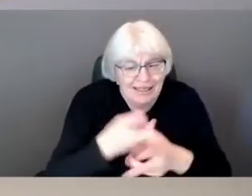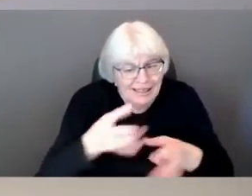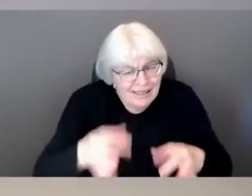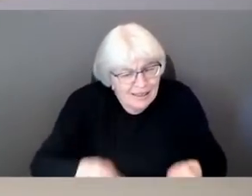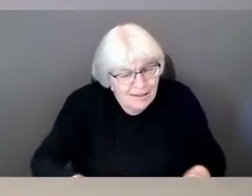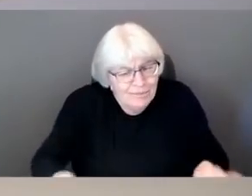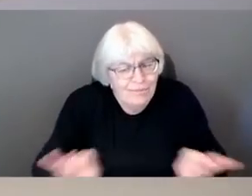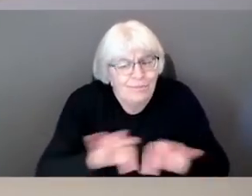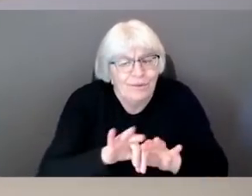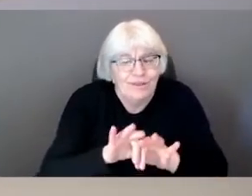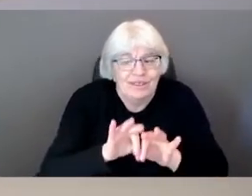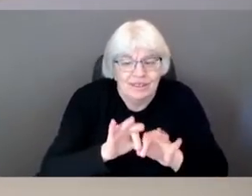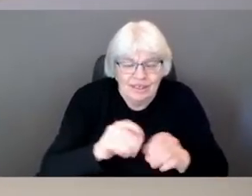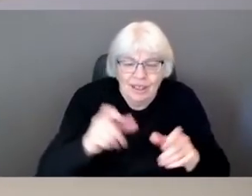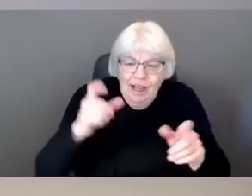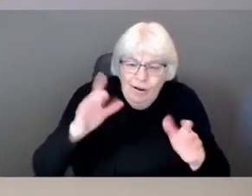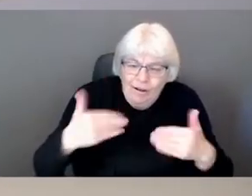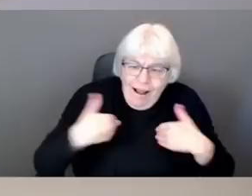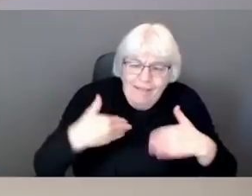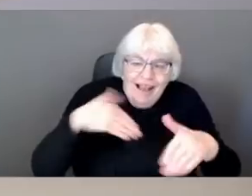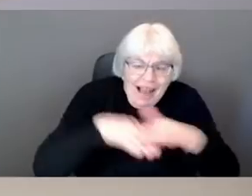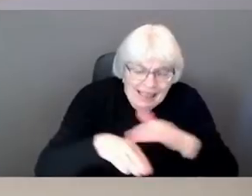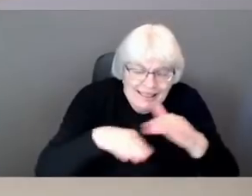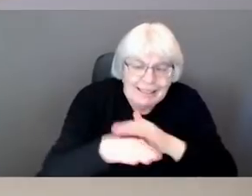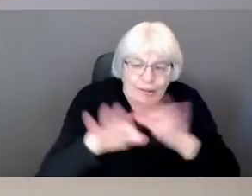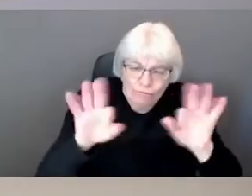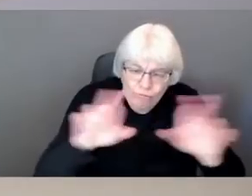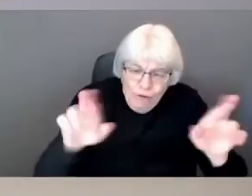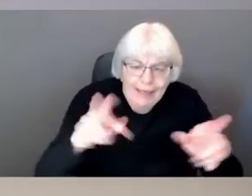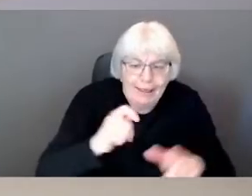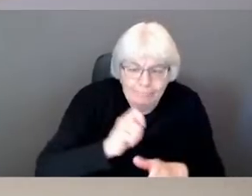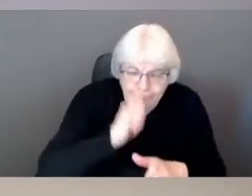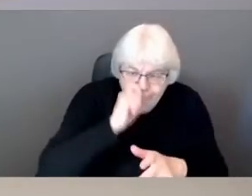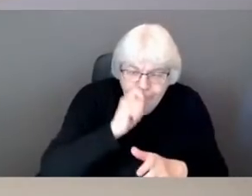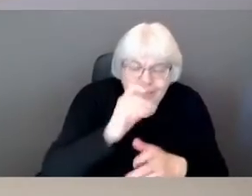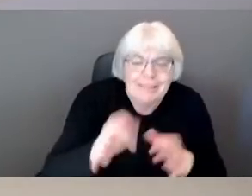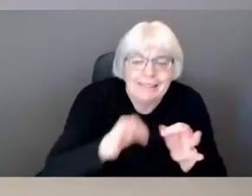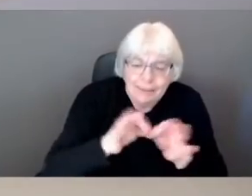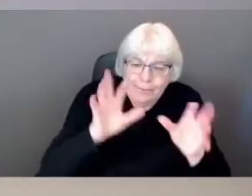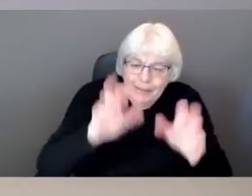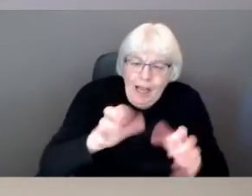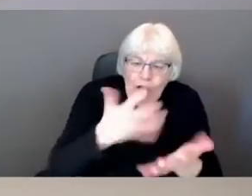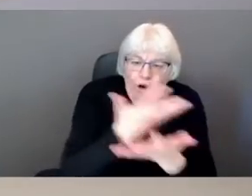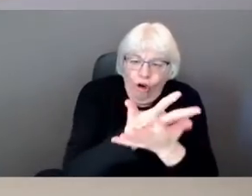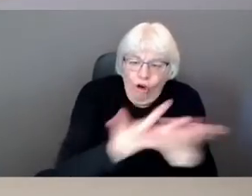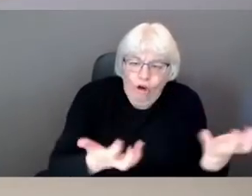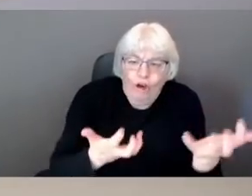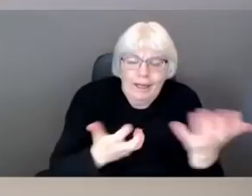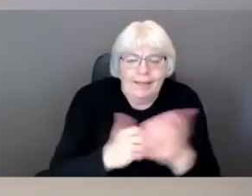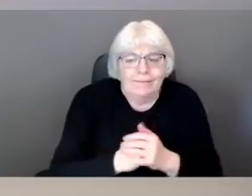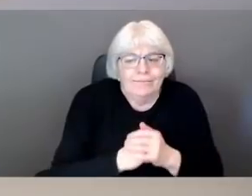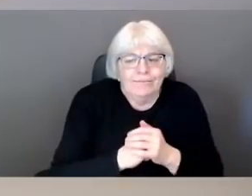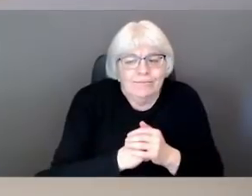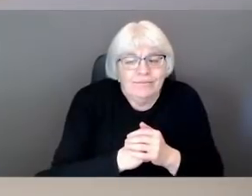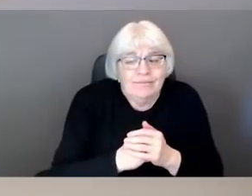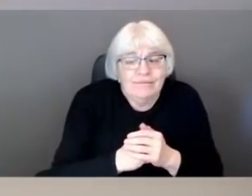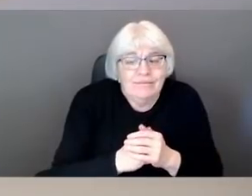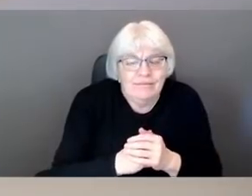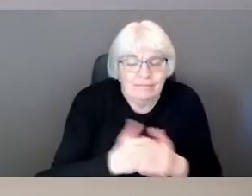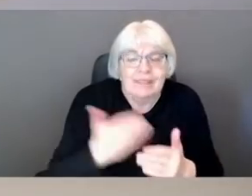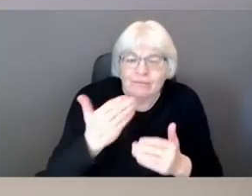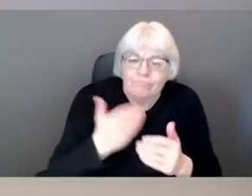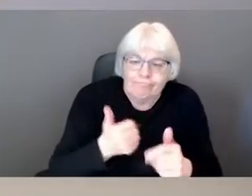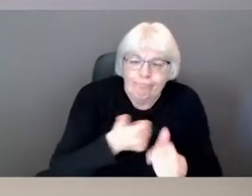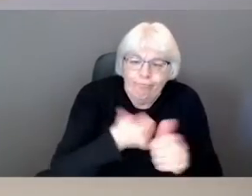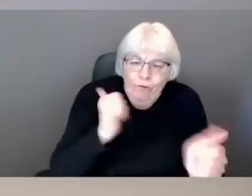so that they can we can identify the cases and limit the further spread. And how long will those